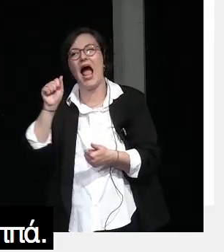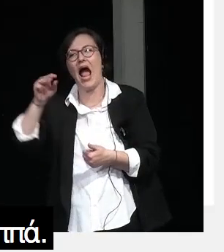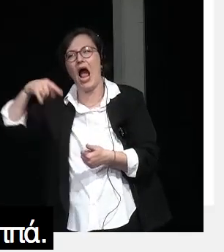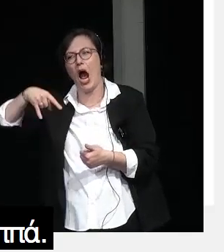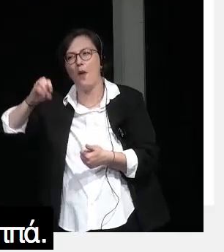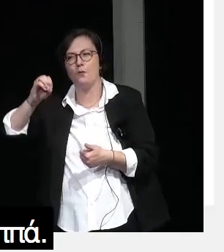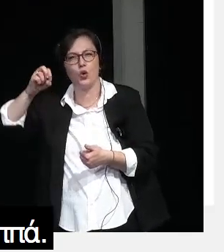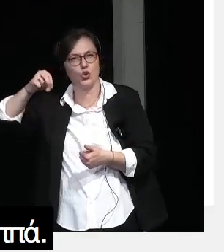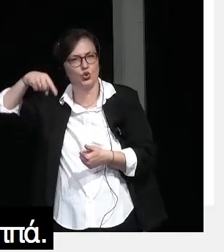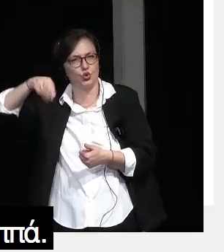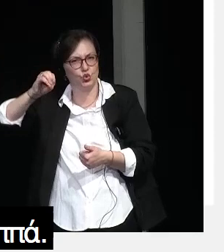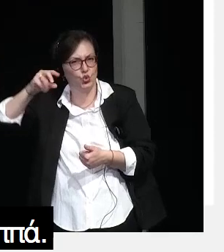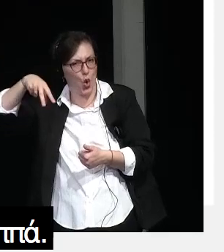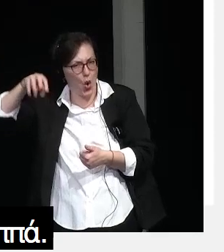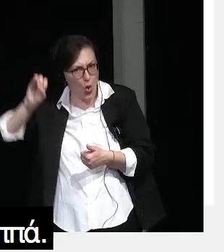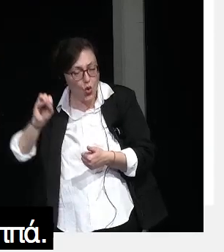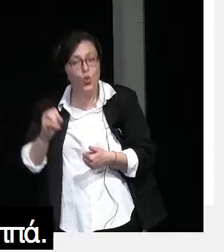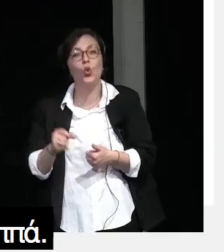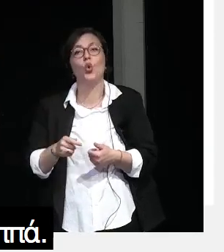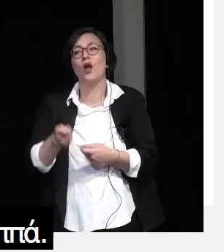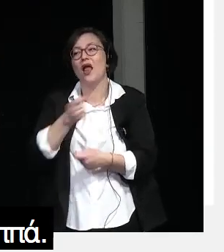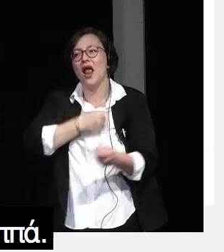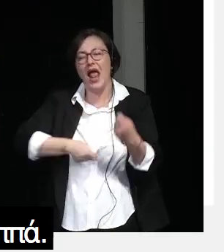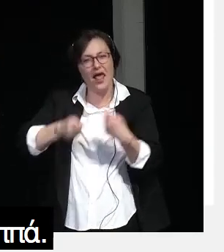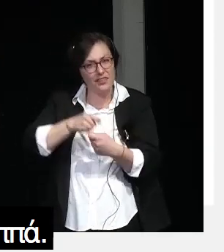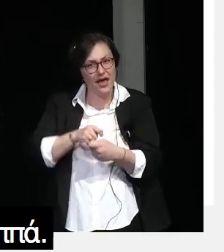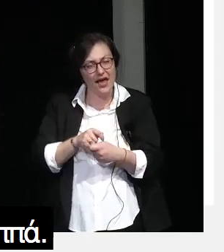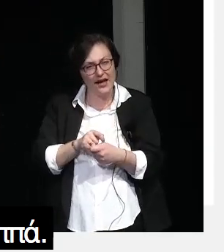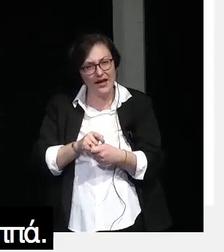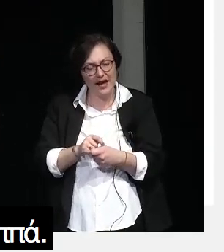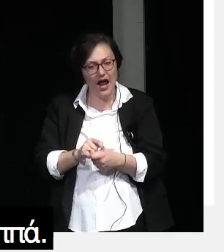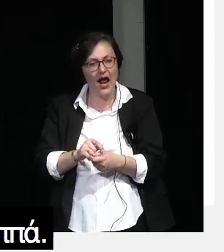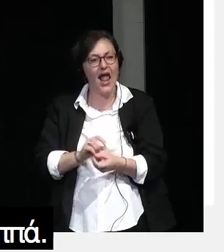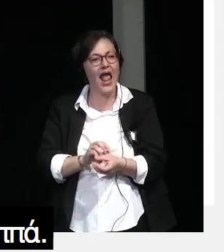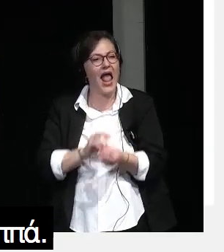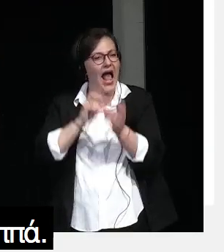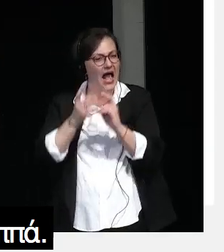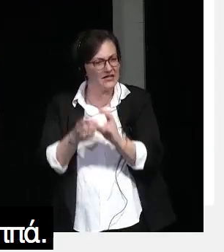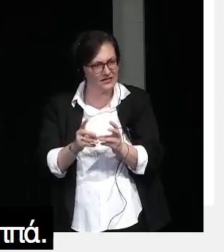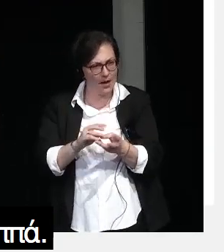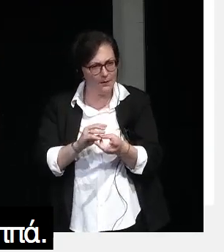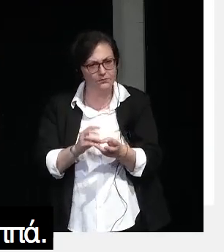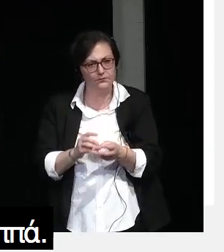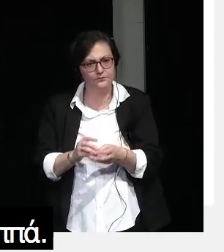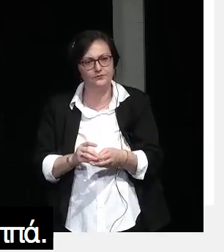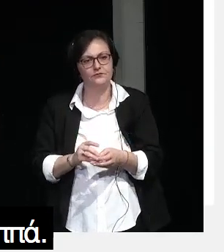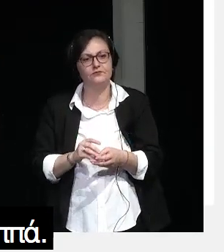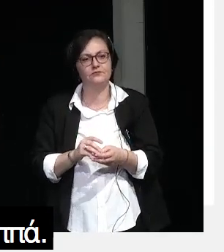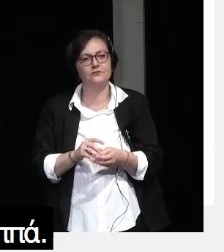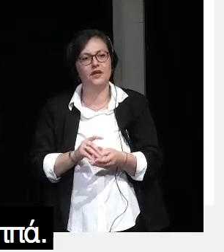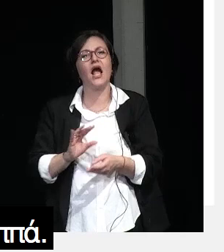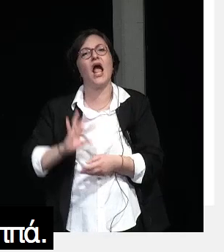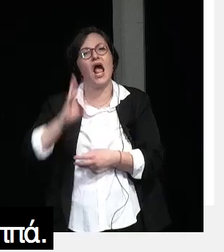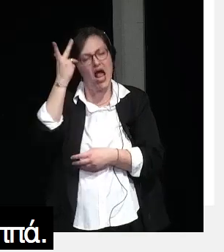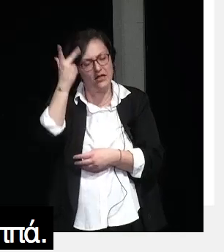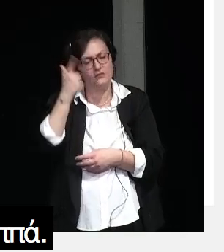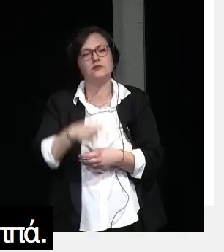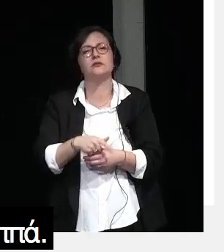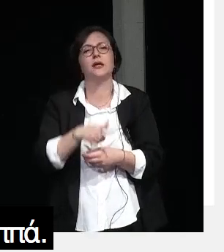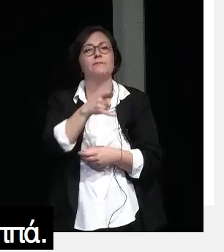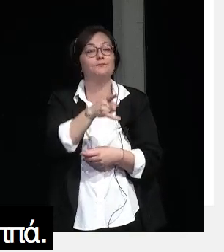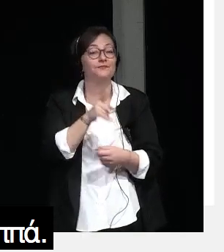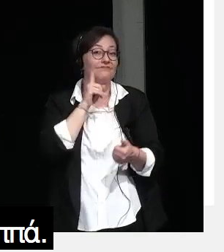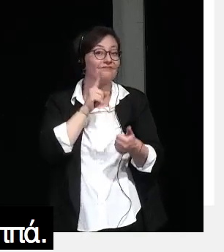Our hands-up interpreters, Glikeria Gatsiou, Konstantina Papageorgiou, Andromachi Vlachou,